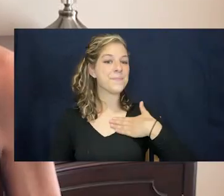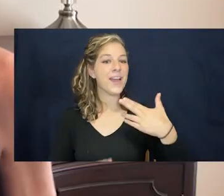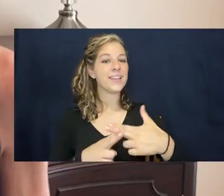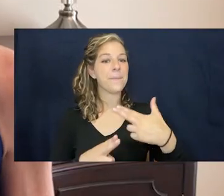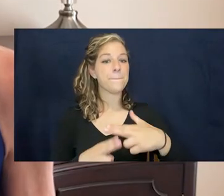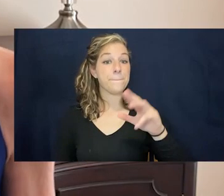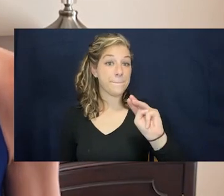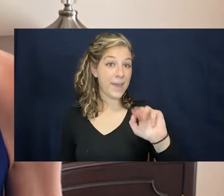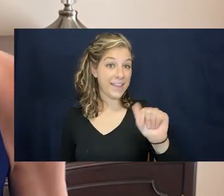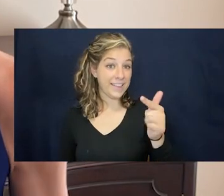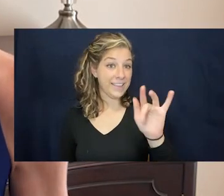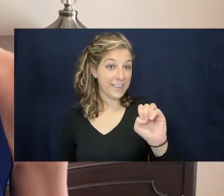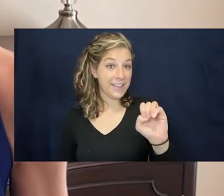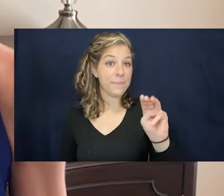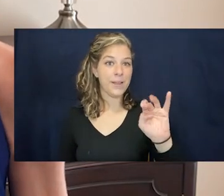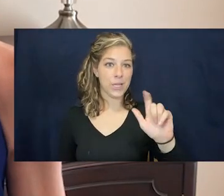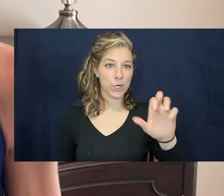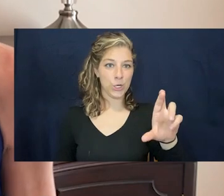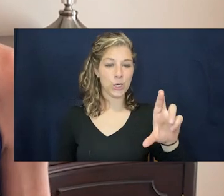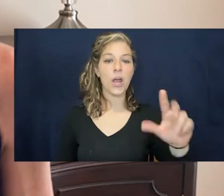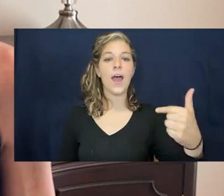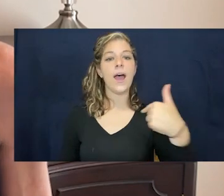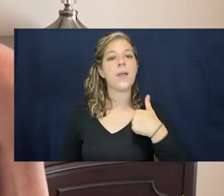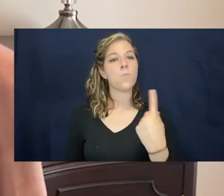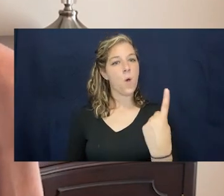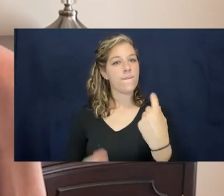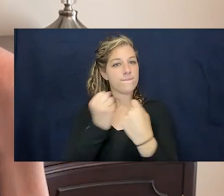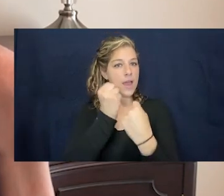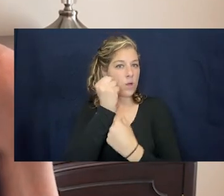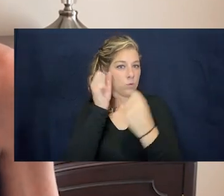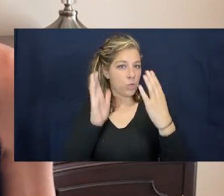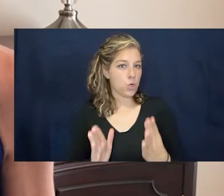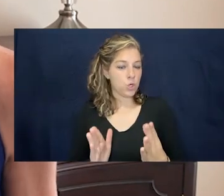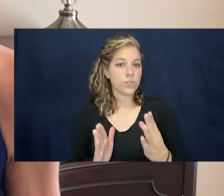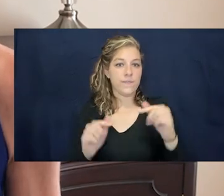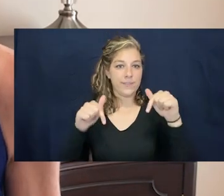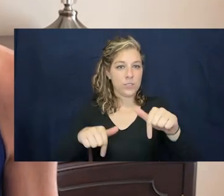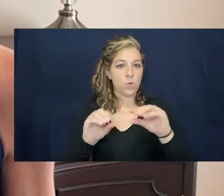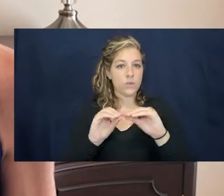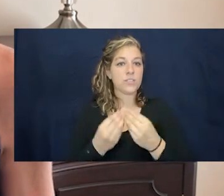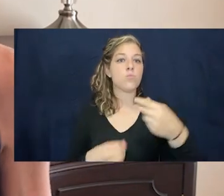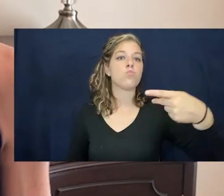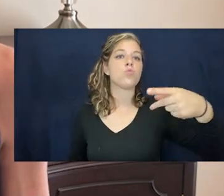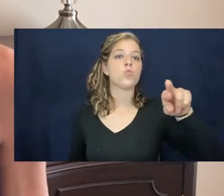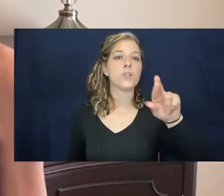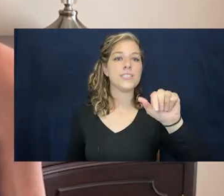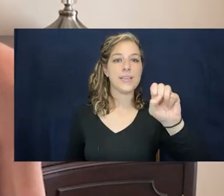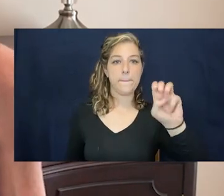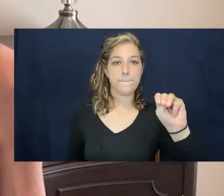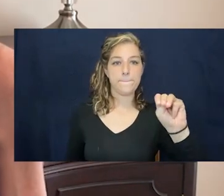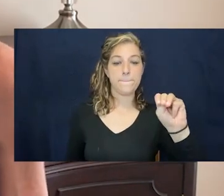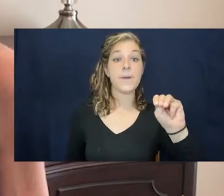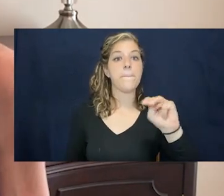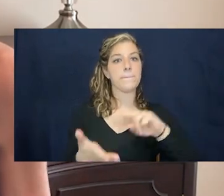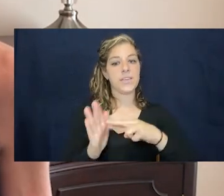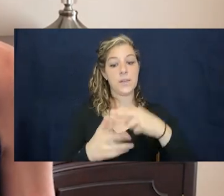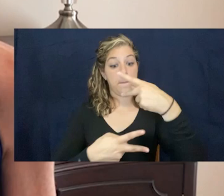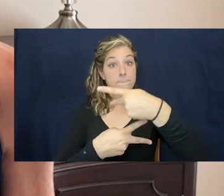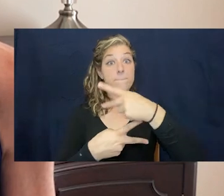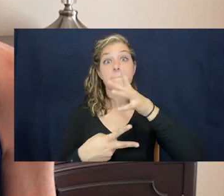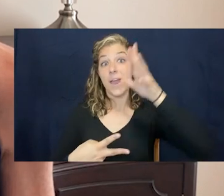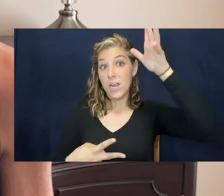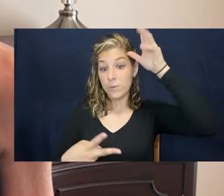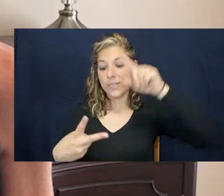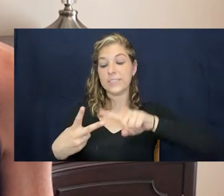We love you, positive exposure. Hi, my name is Maggie Miller, and I am one of the founders of the organization PRISMS. PRISMS stands